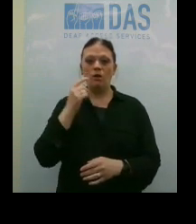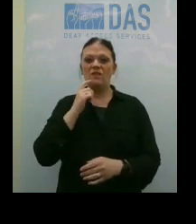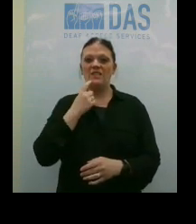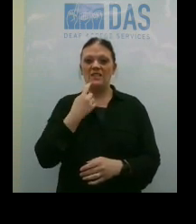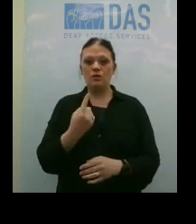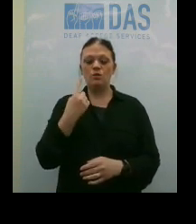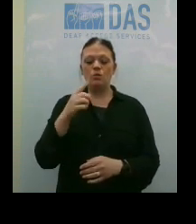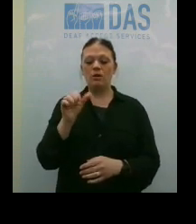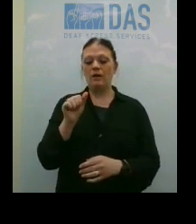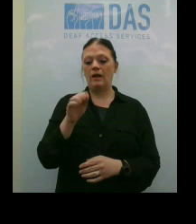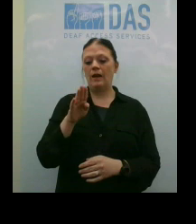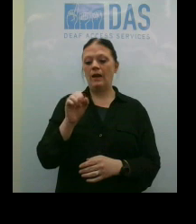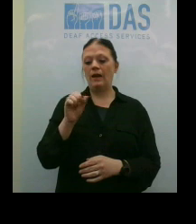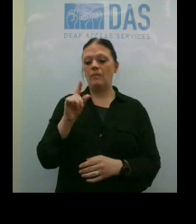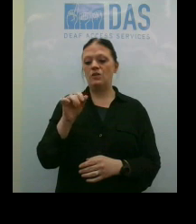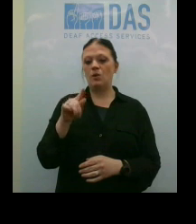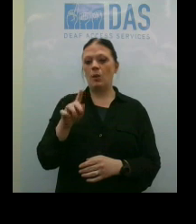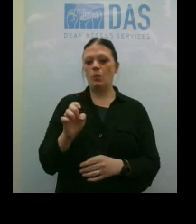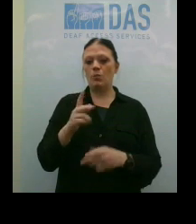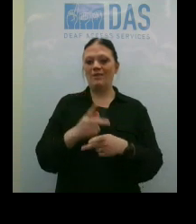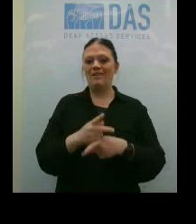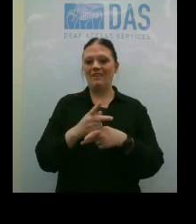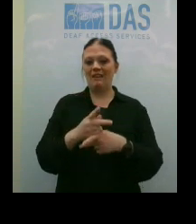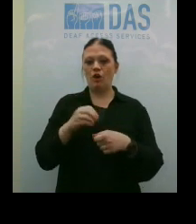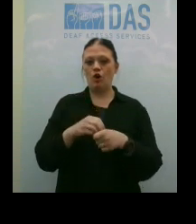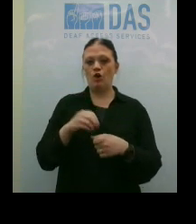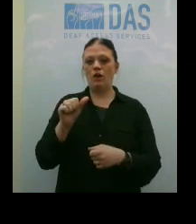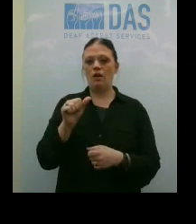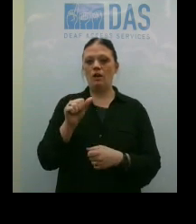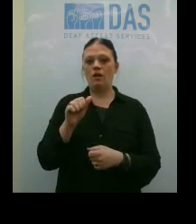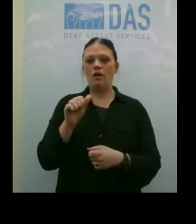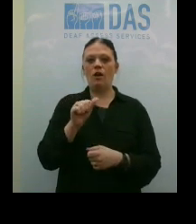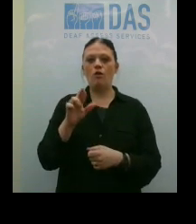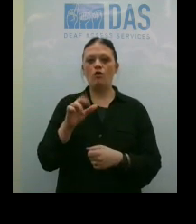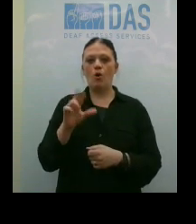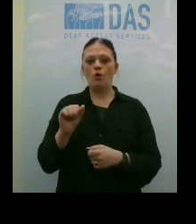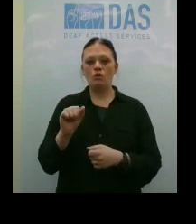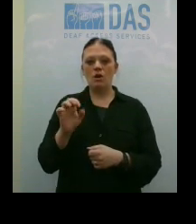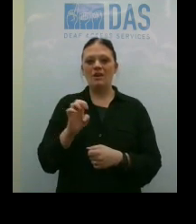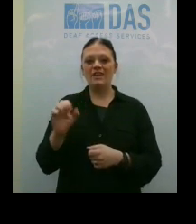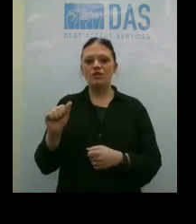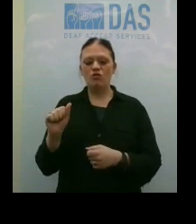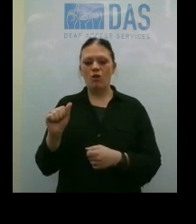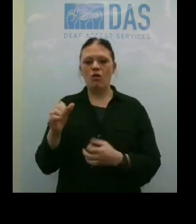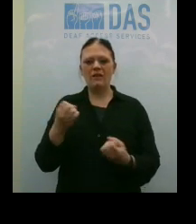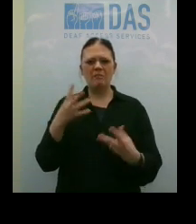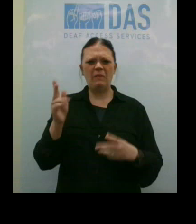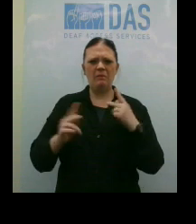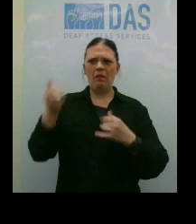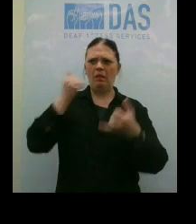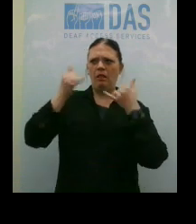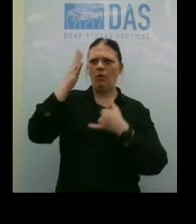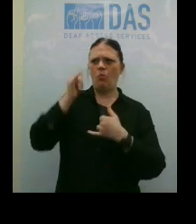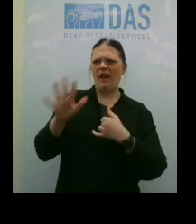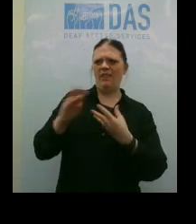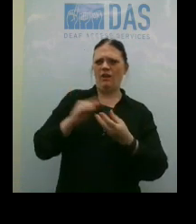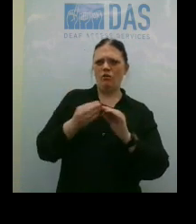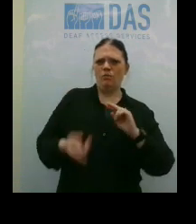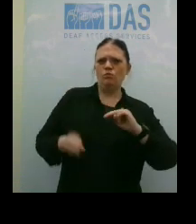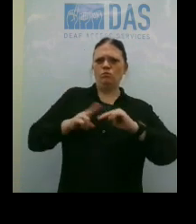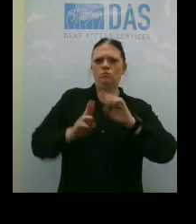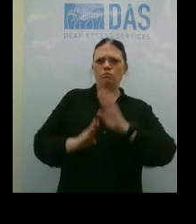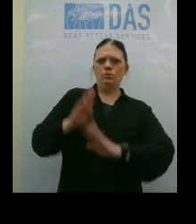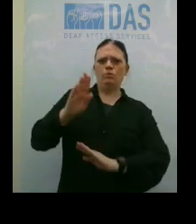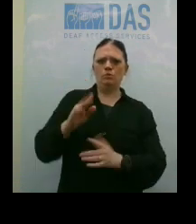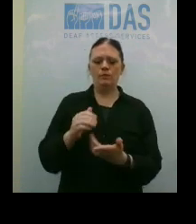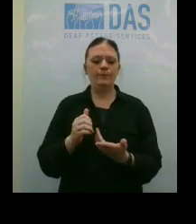the Absolute Care Center in Aurora, East Aurora. We've received a lot of calls why East Aurora and Aurora's numbers have jumped up. There is not